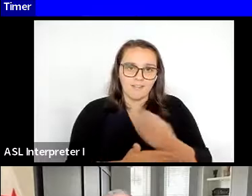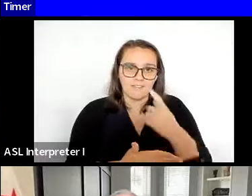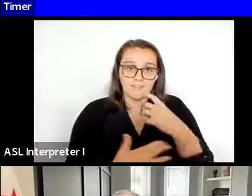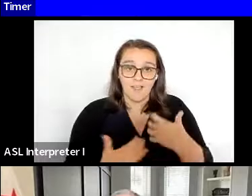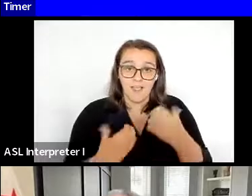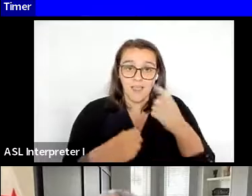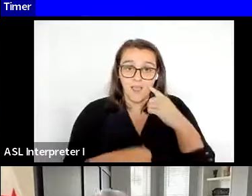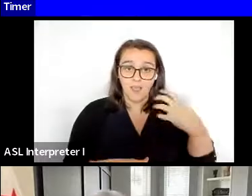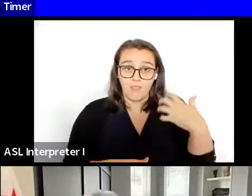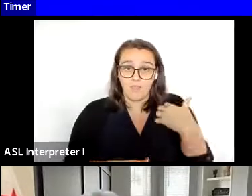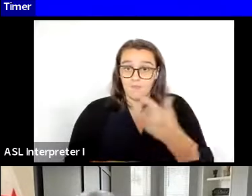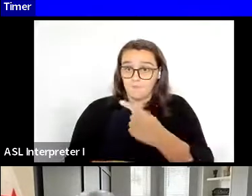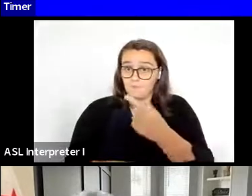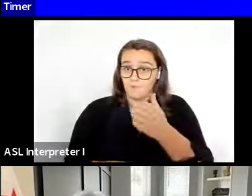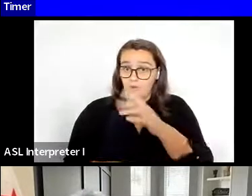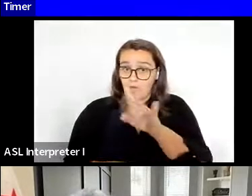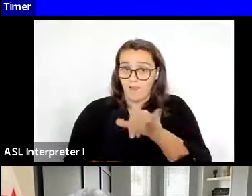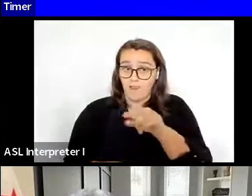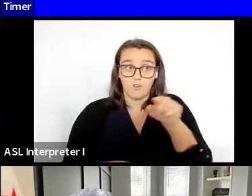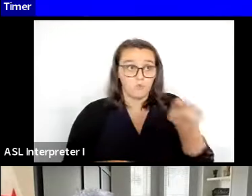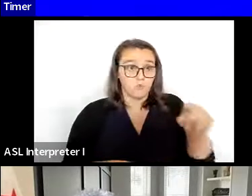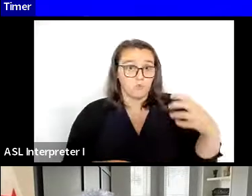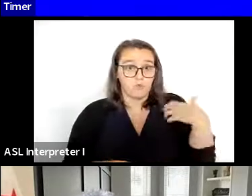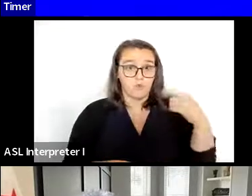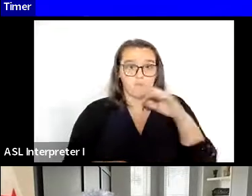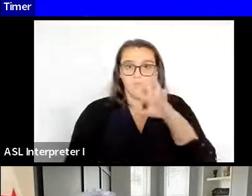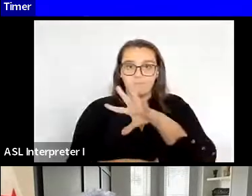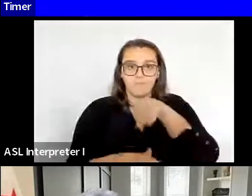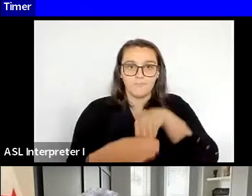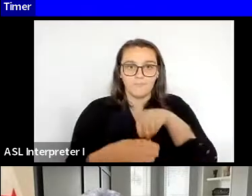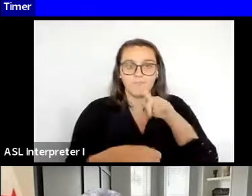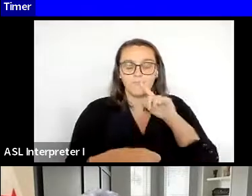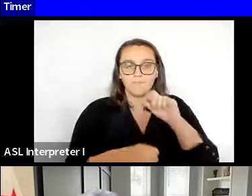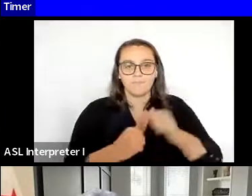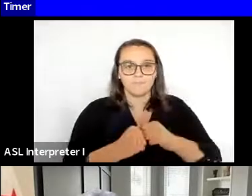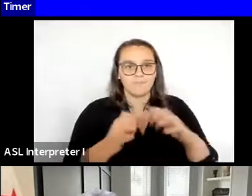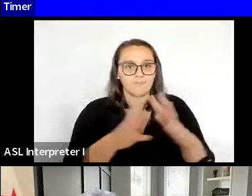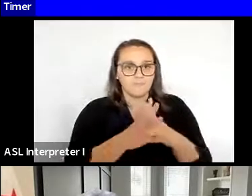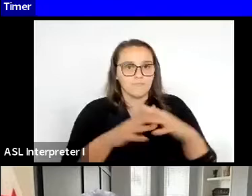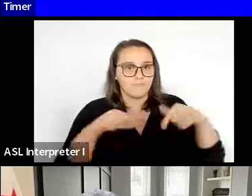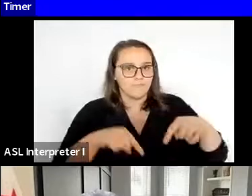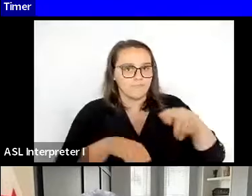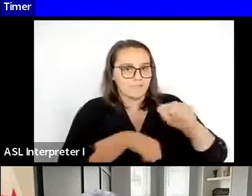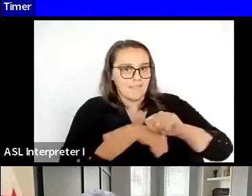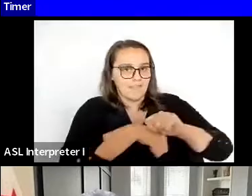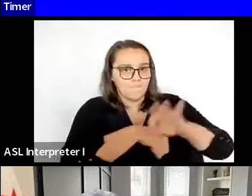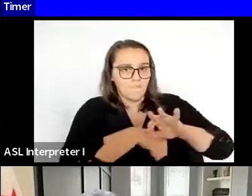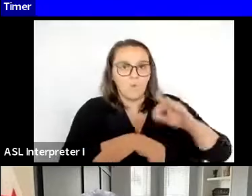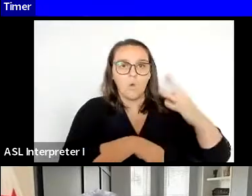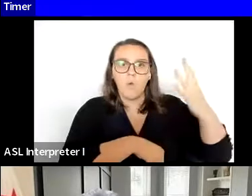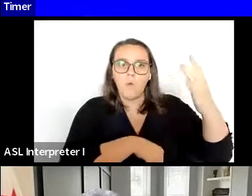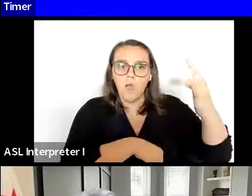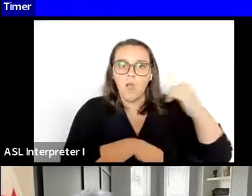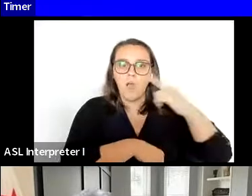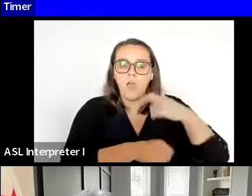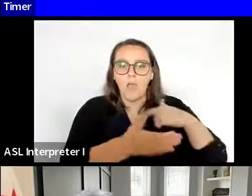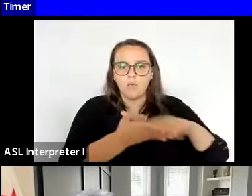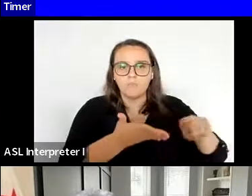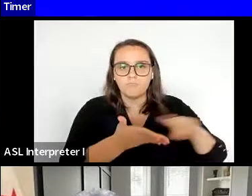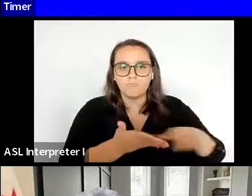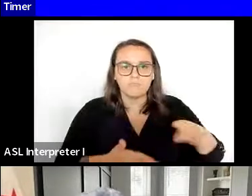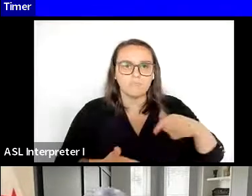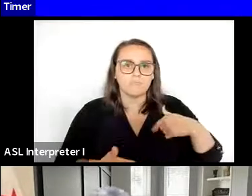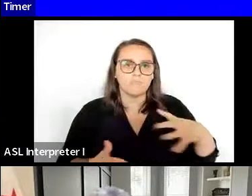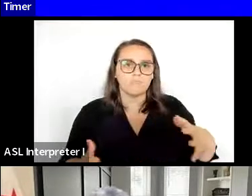Gray, and you, Mr. Chairman, to include the creation of this task force in the Budget Support Act to study maternal mental health needs in the district